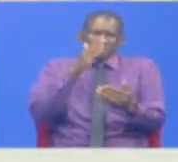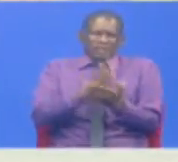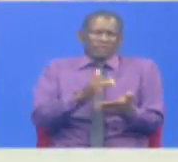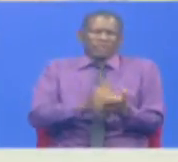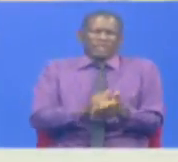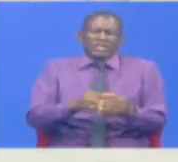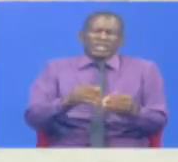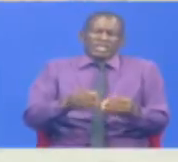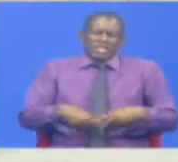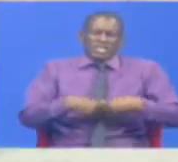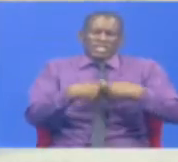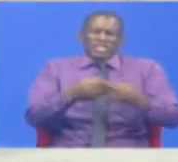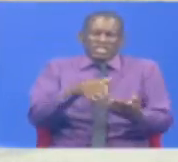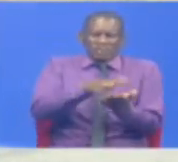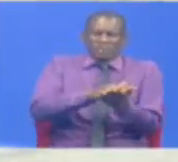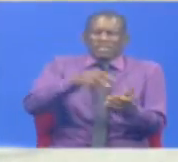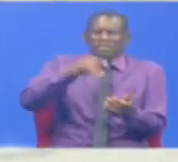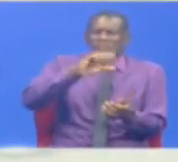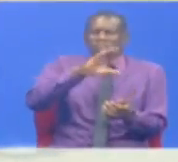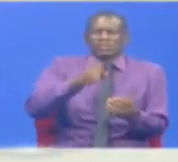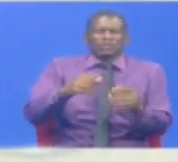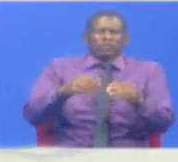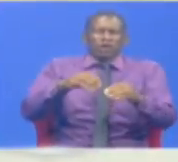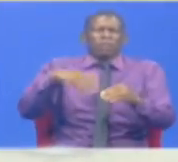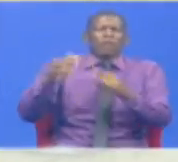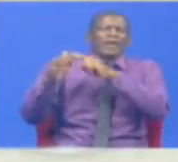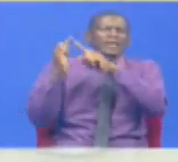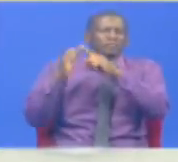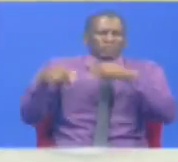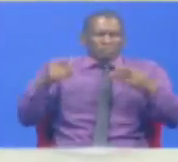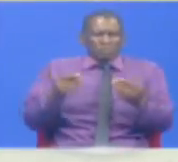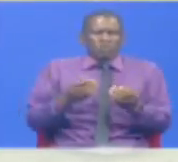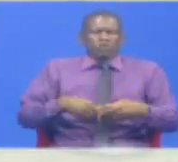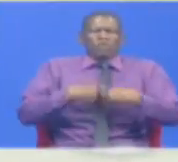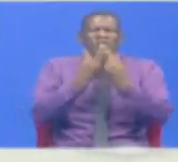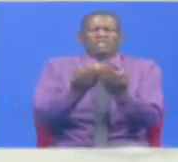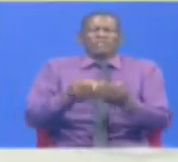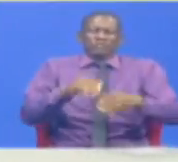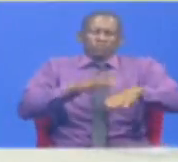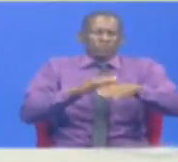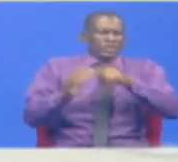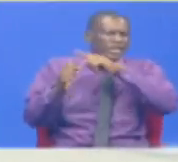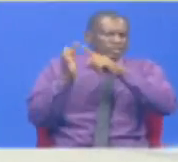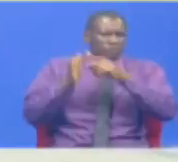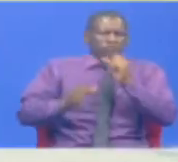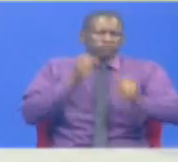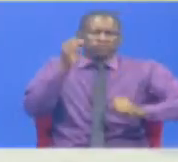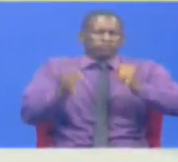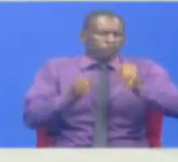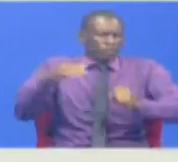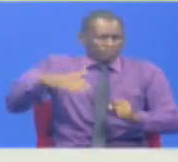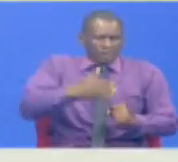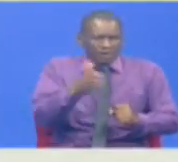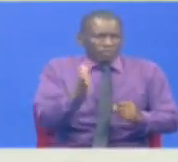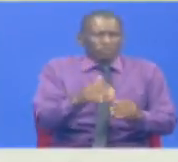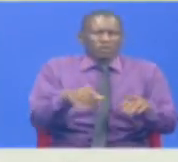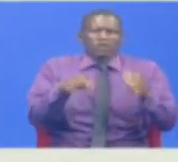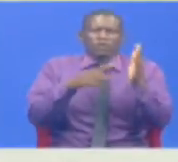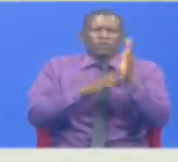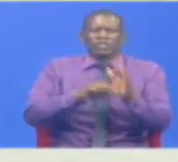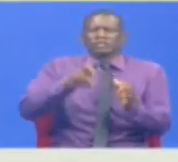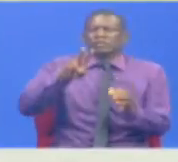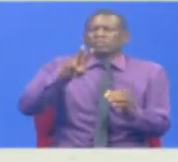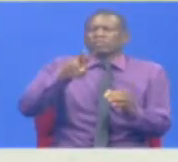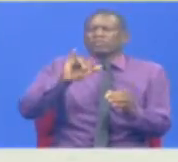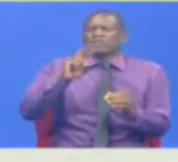will give her the experience needed to excel in marathon running. Kama hawa Bridget na Vivian, wenye wananifanya